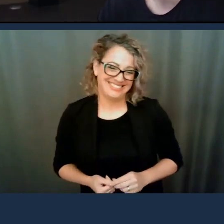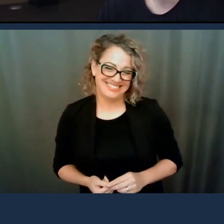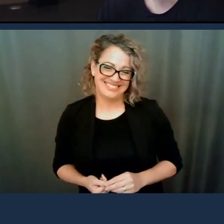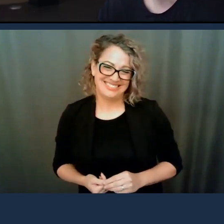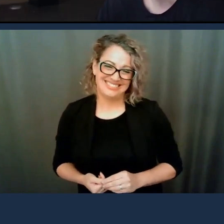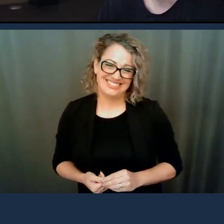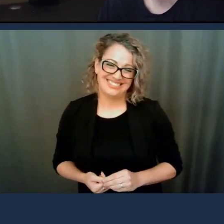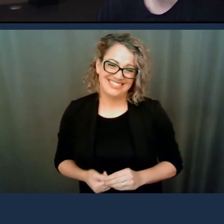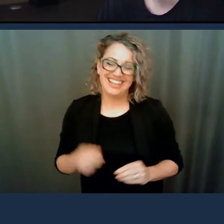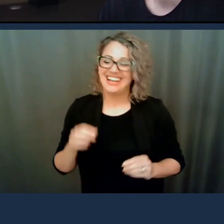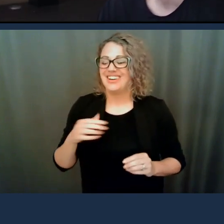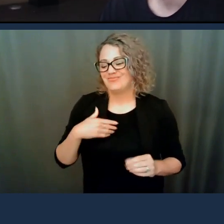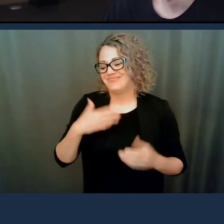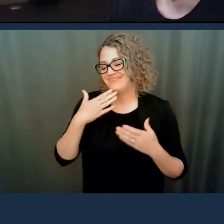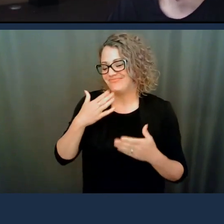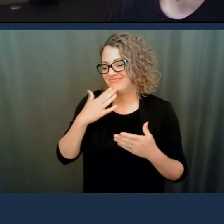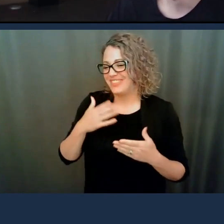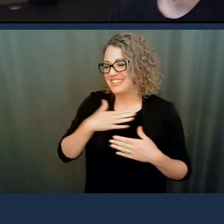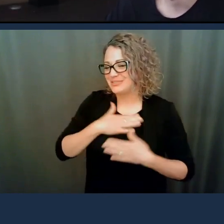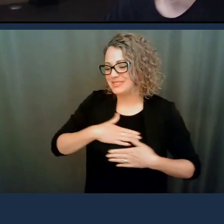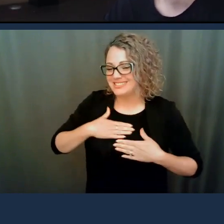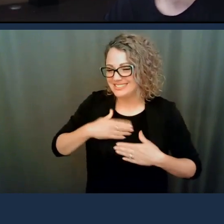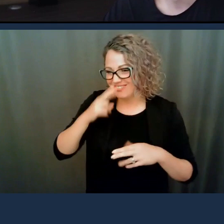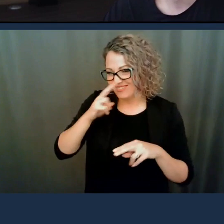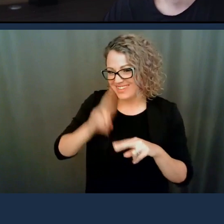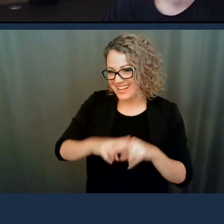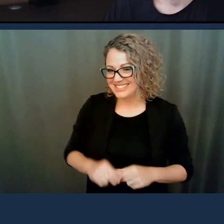This was so much fun.